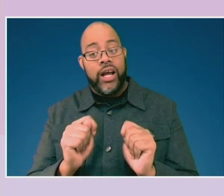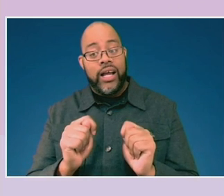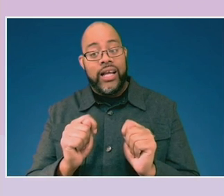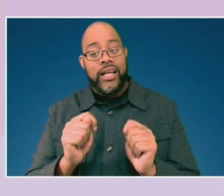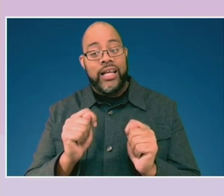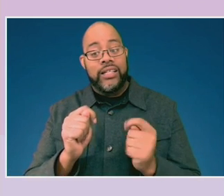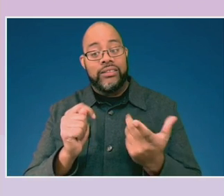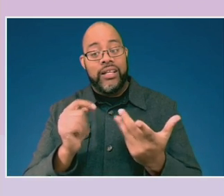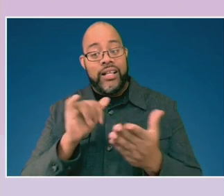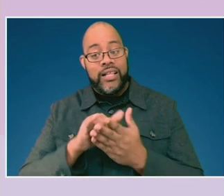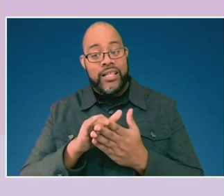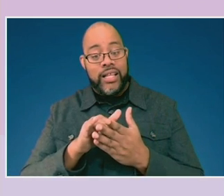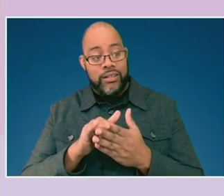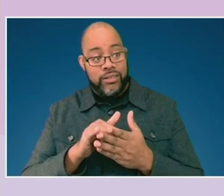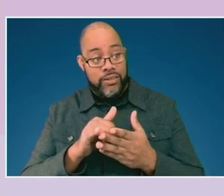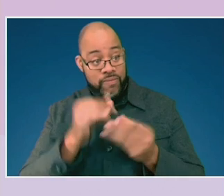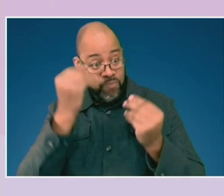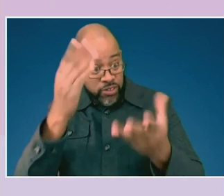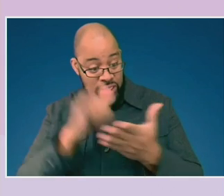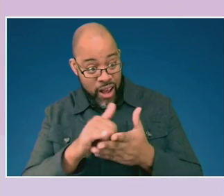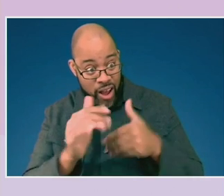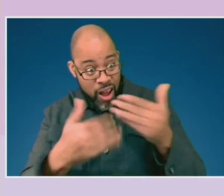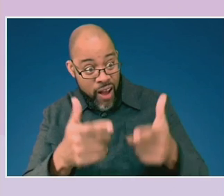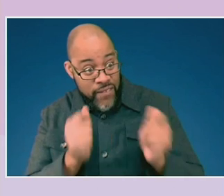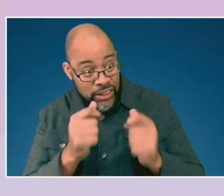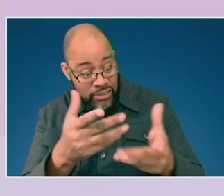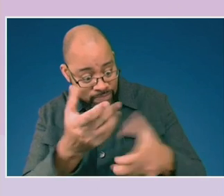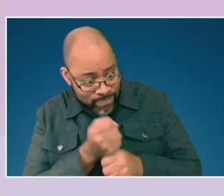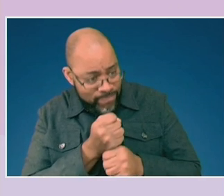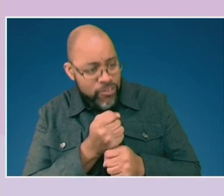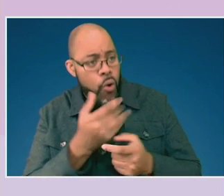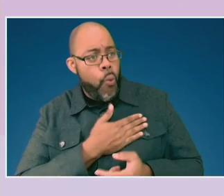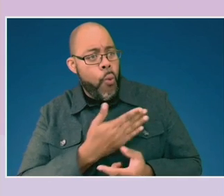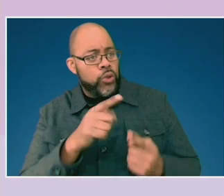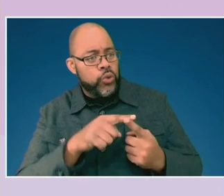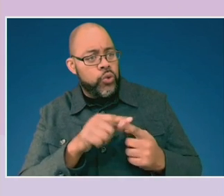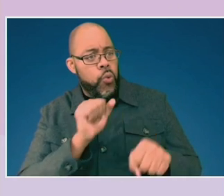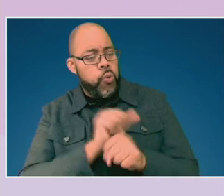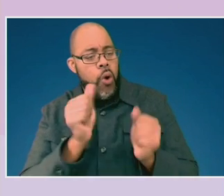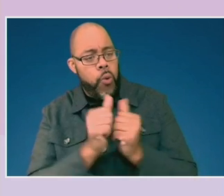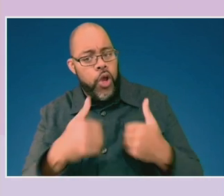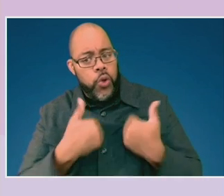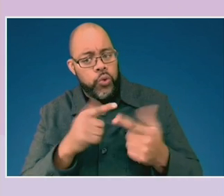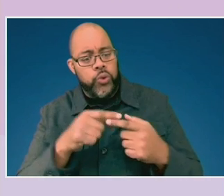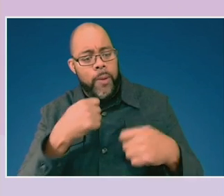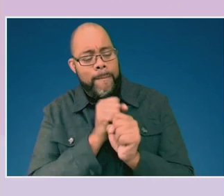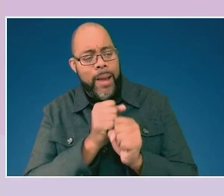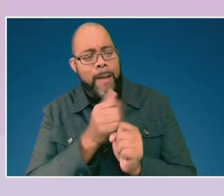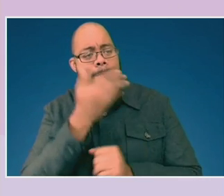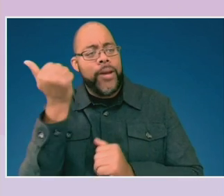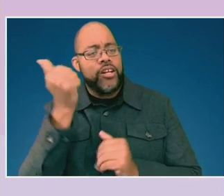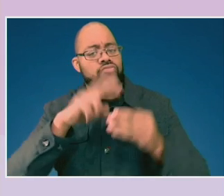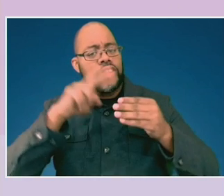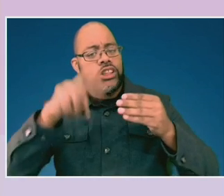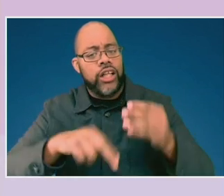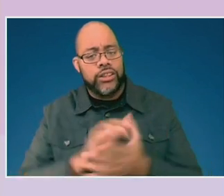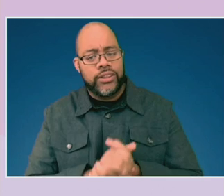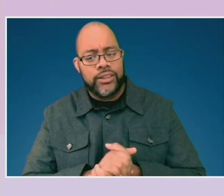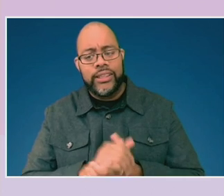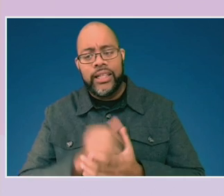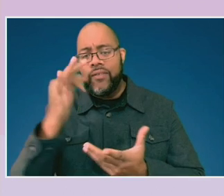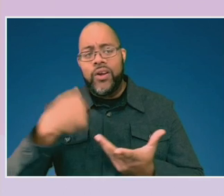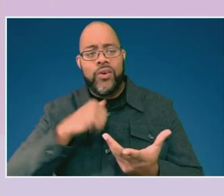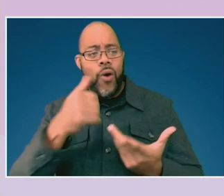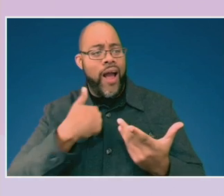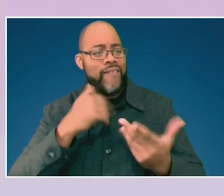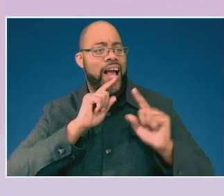that rapid data, if it's not working, trying something else, but being willing to work with our youth to create better outcomes, even if we haven't had those